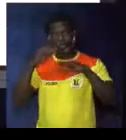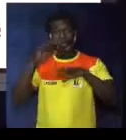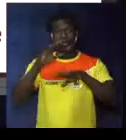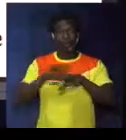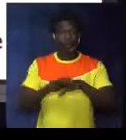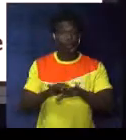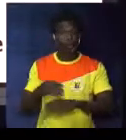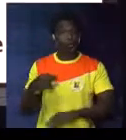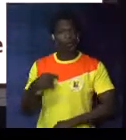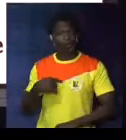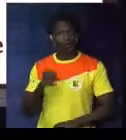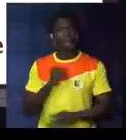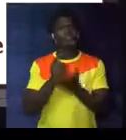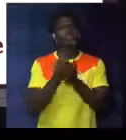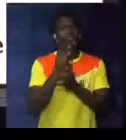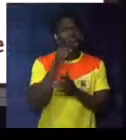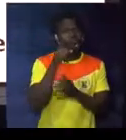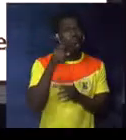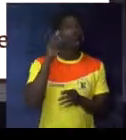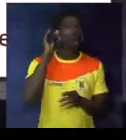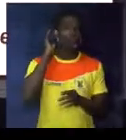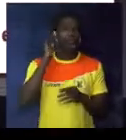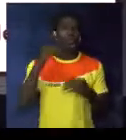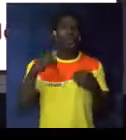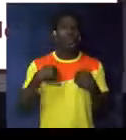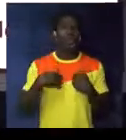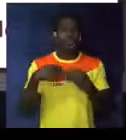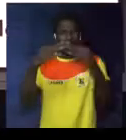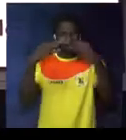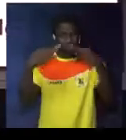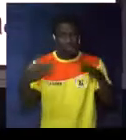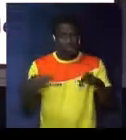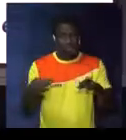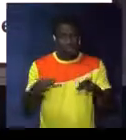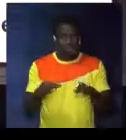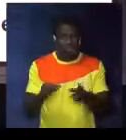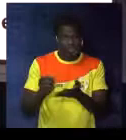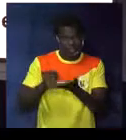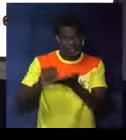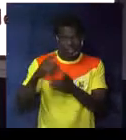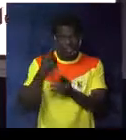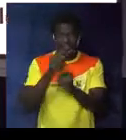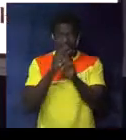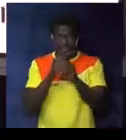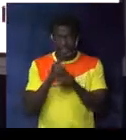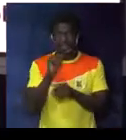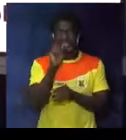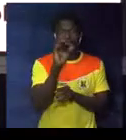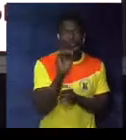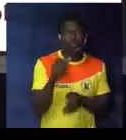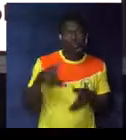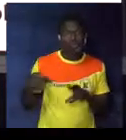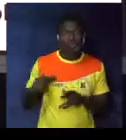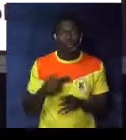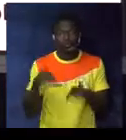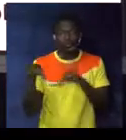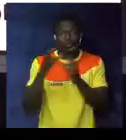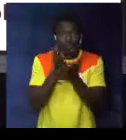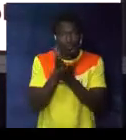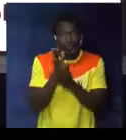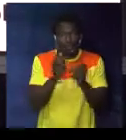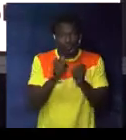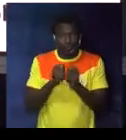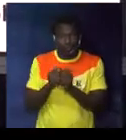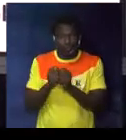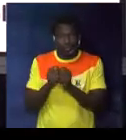Eyes on me. I trust you. You would have finished supplying the answers. So let's